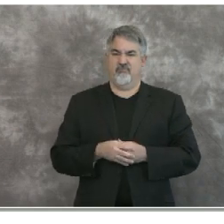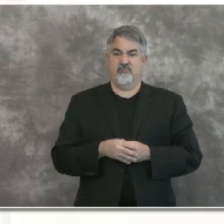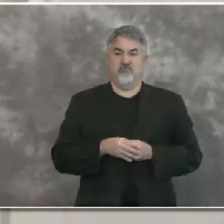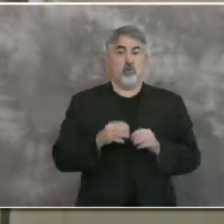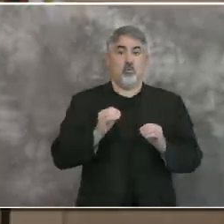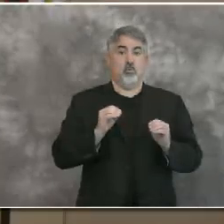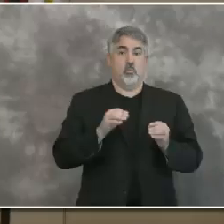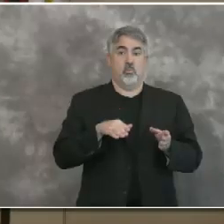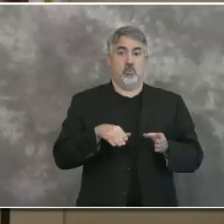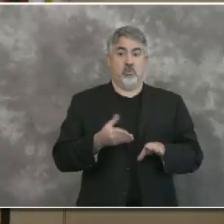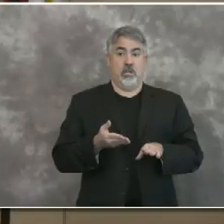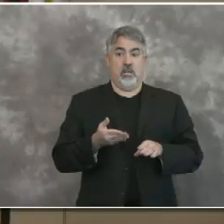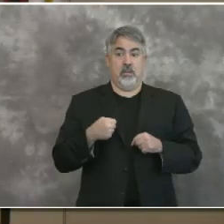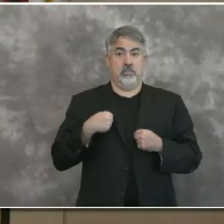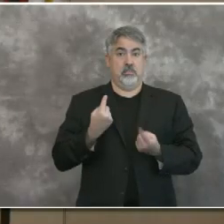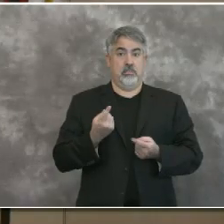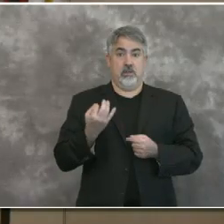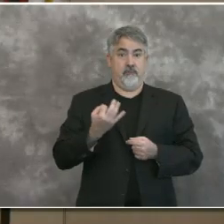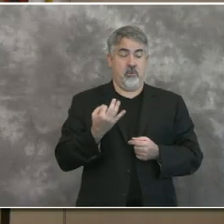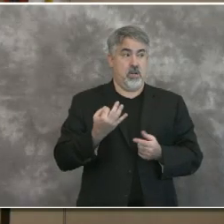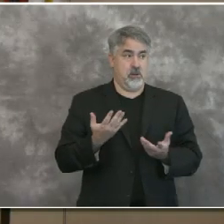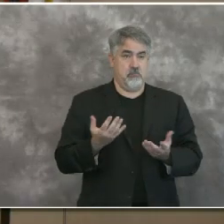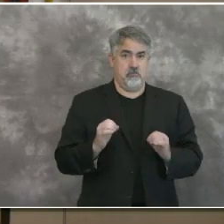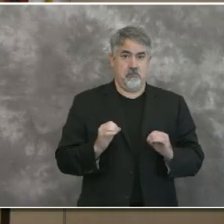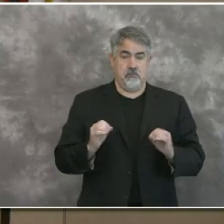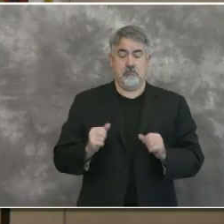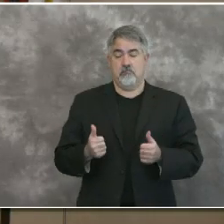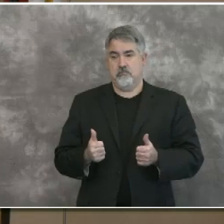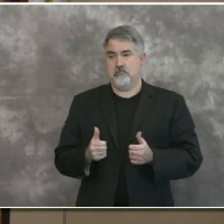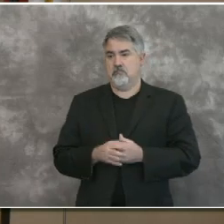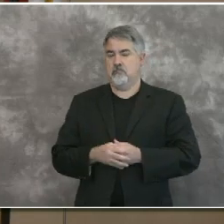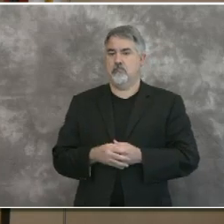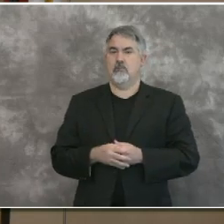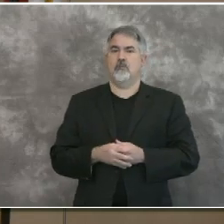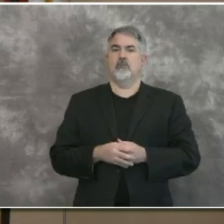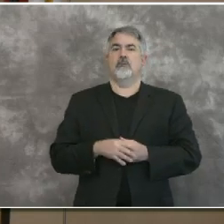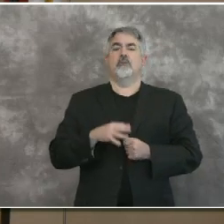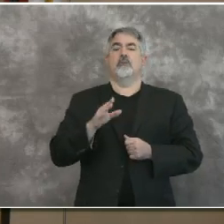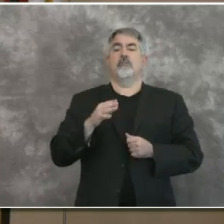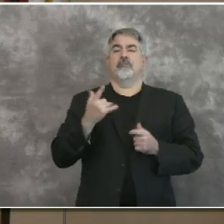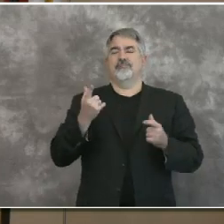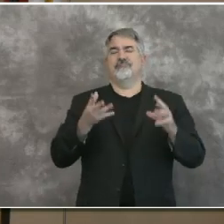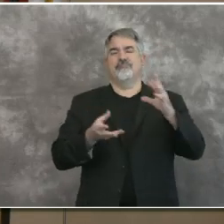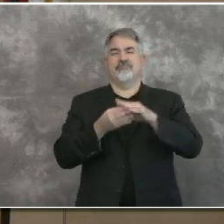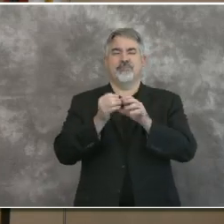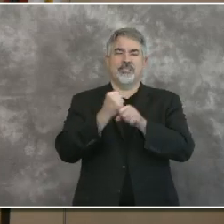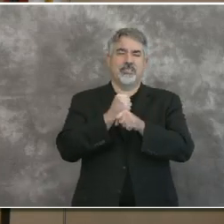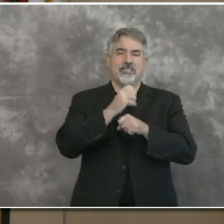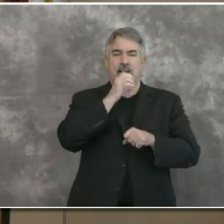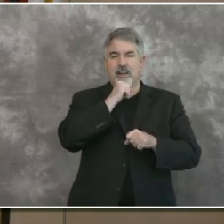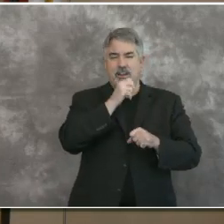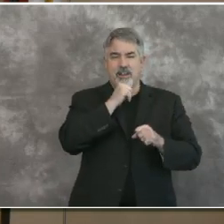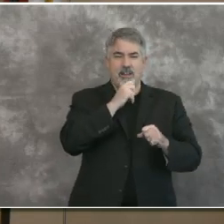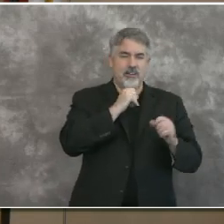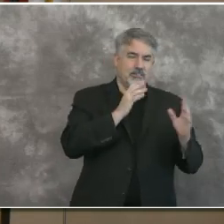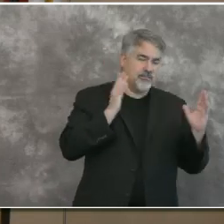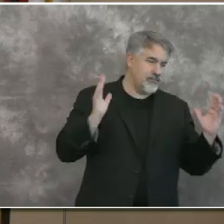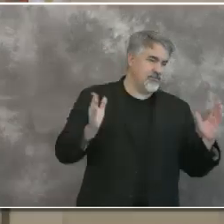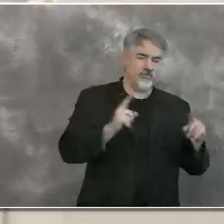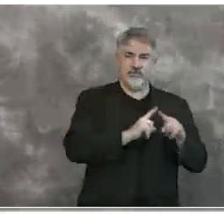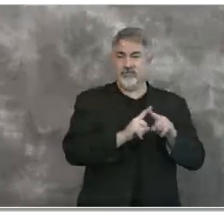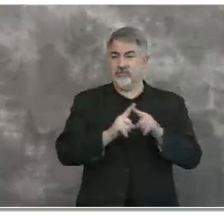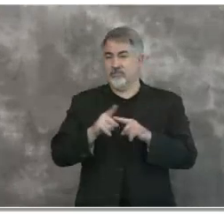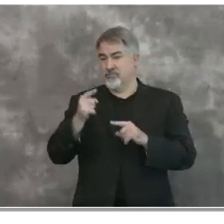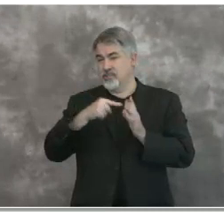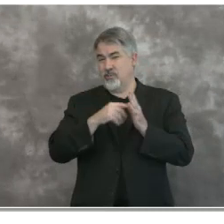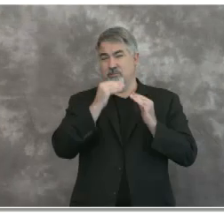since Friday. Of the total number of overall cases, the age range now is 3 months to